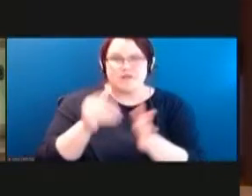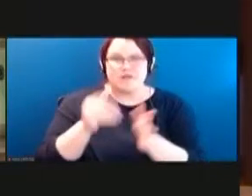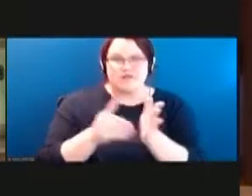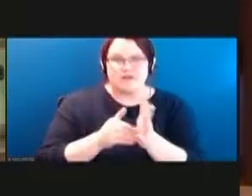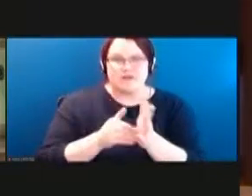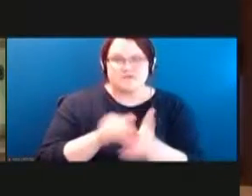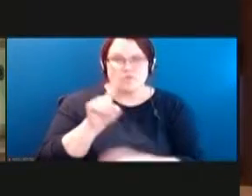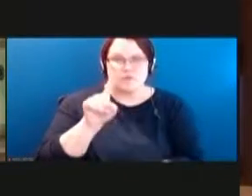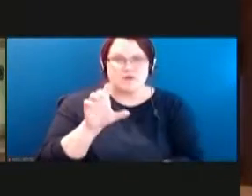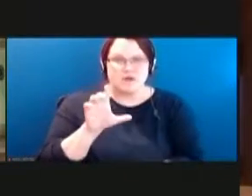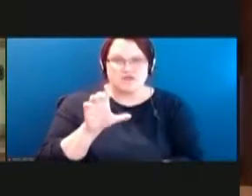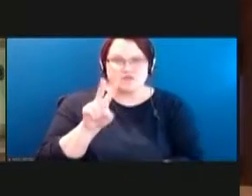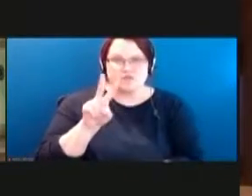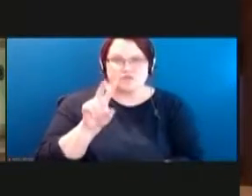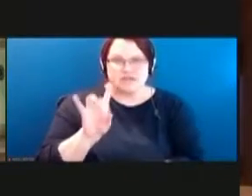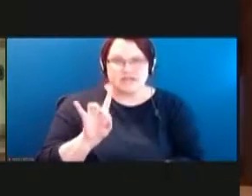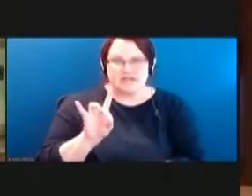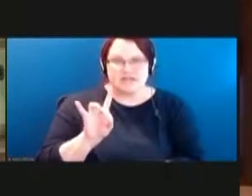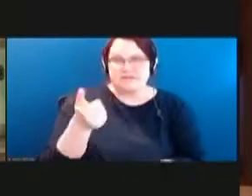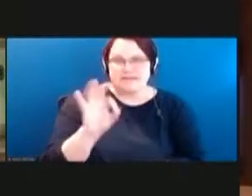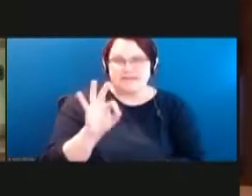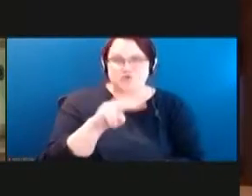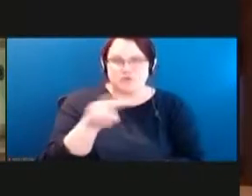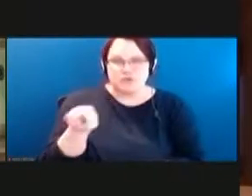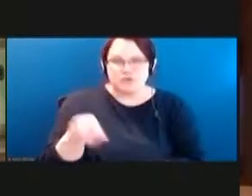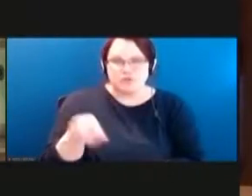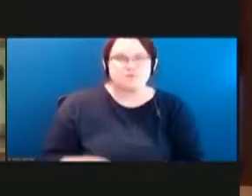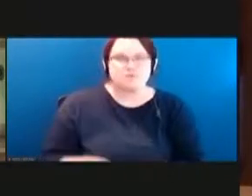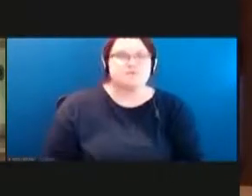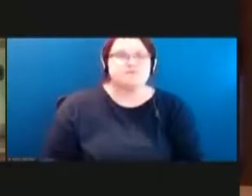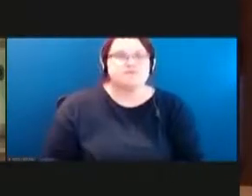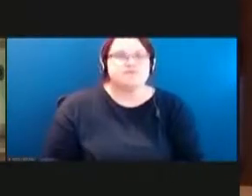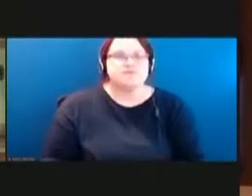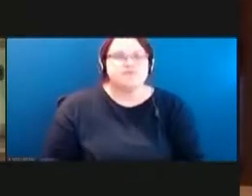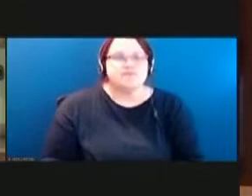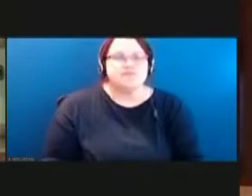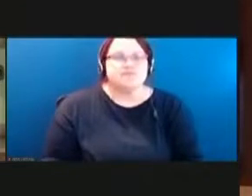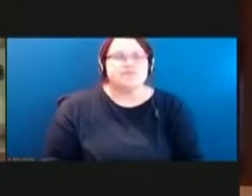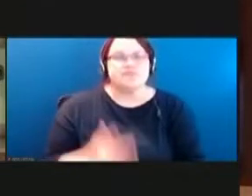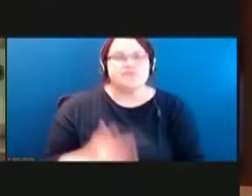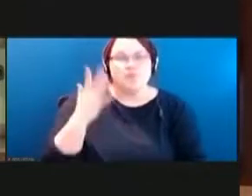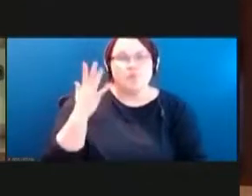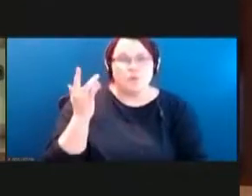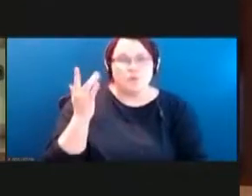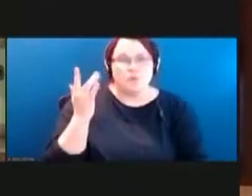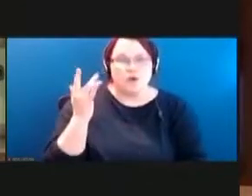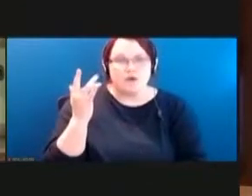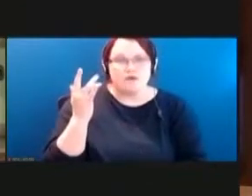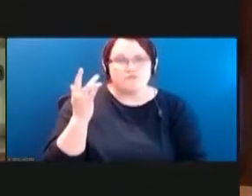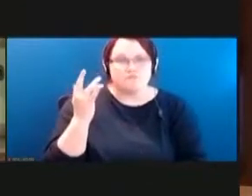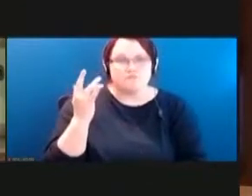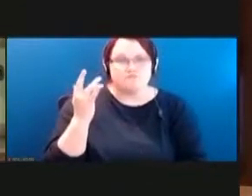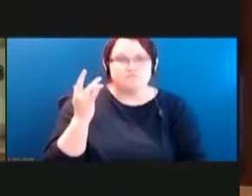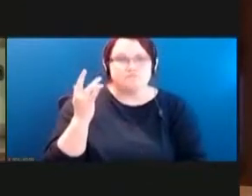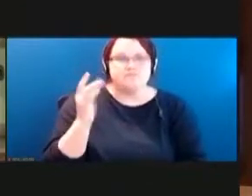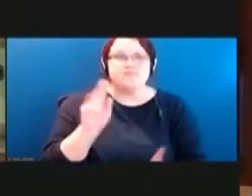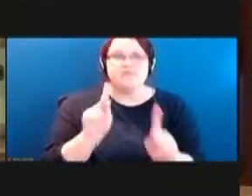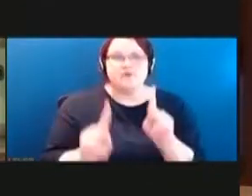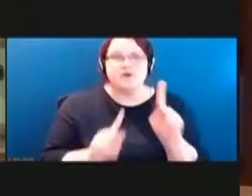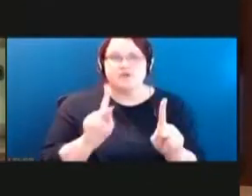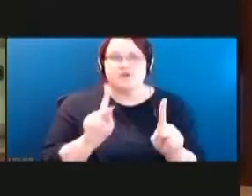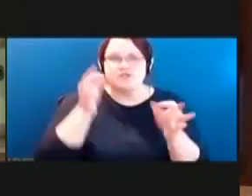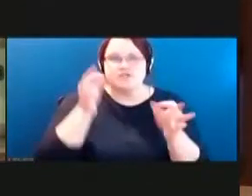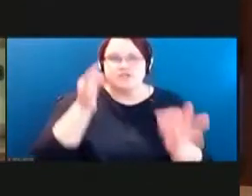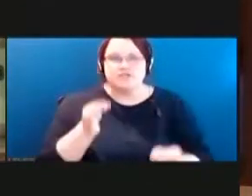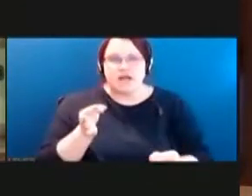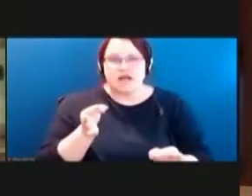1,128 in 1922. This was due to the congregation deciding that they would